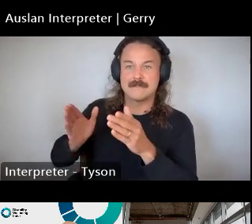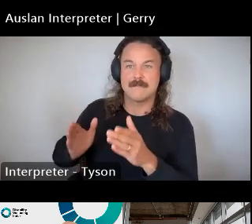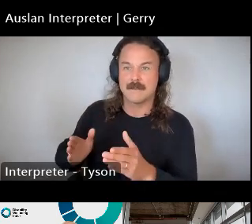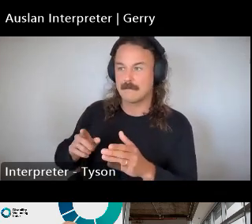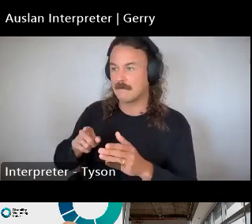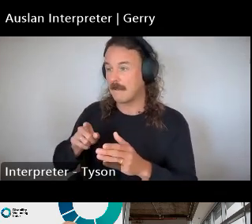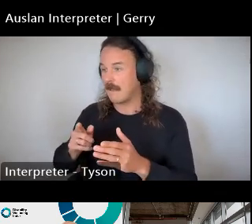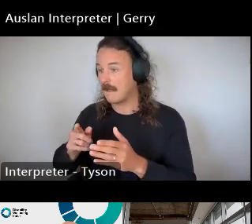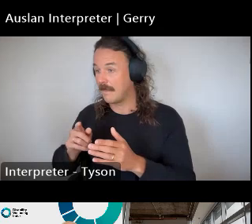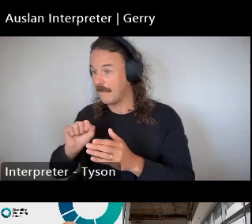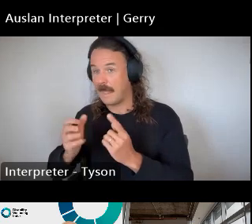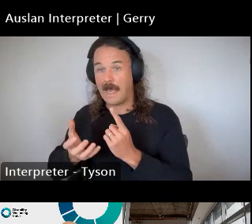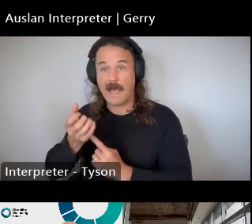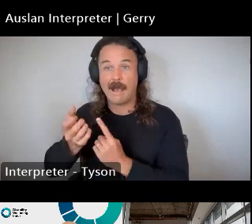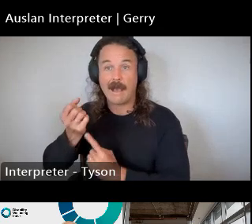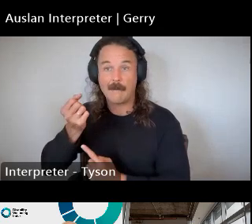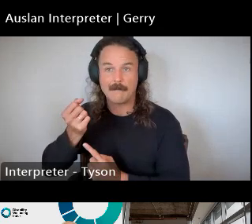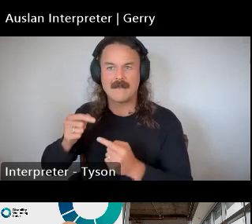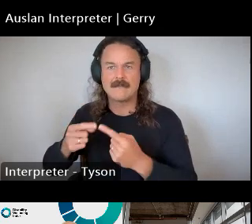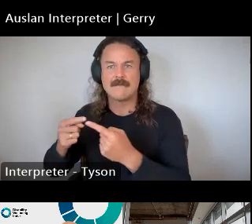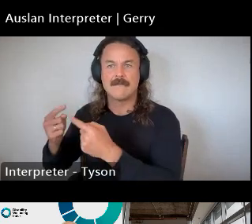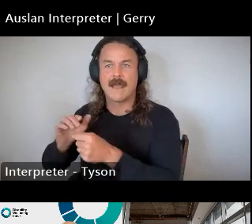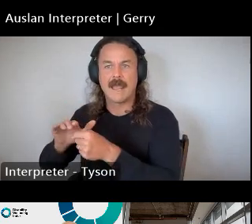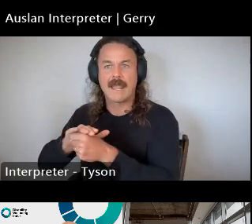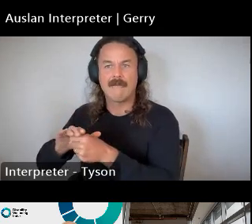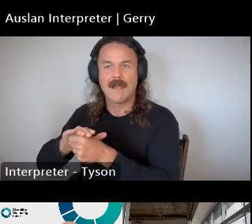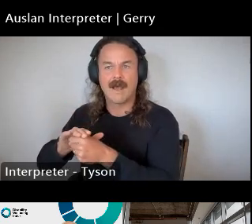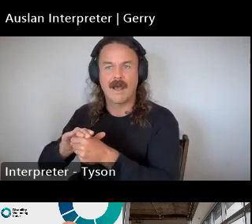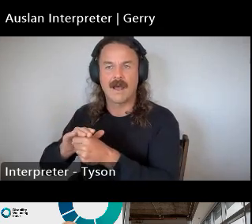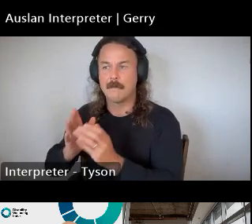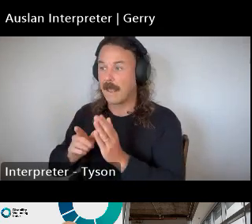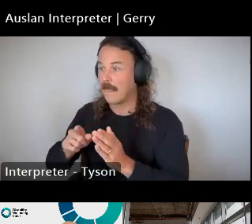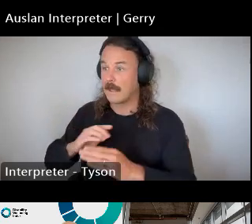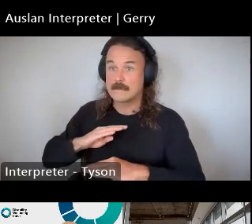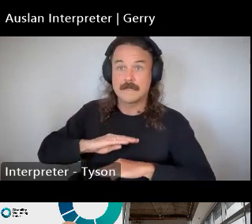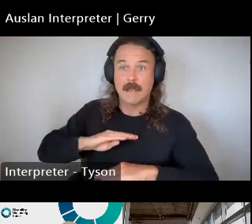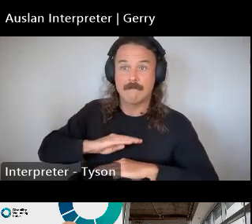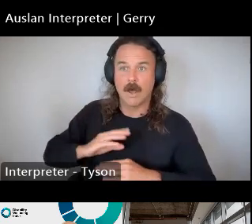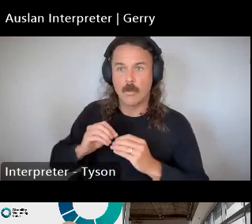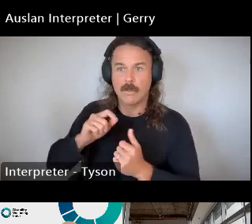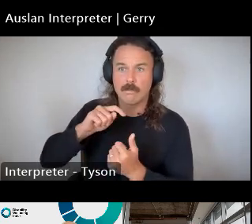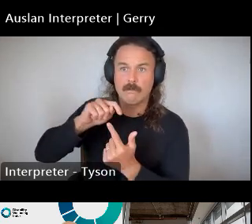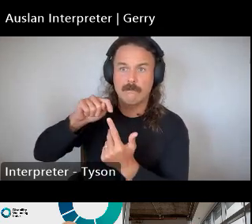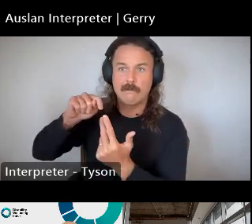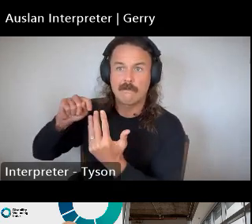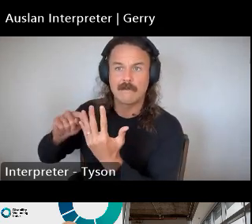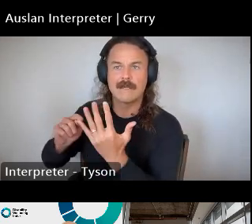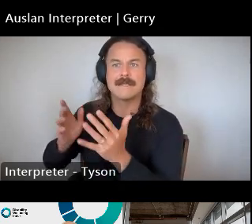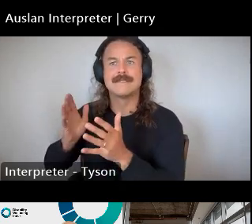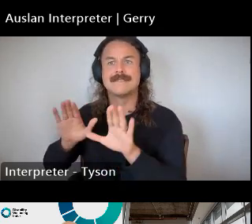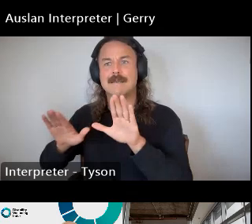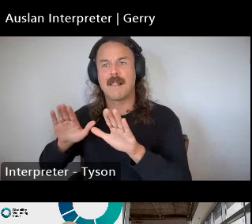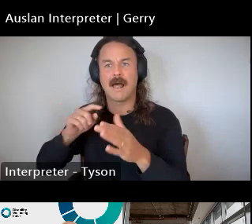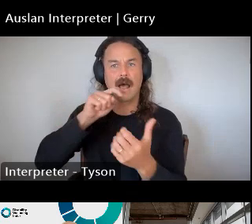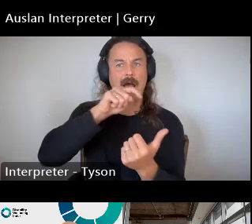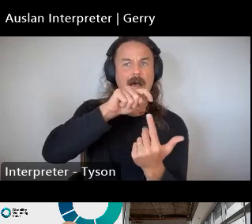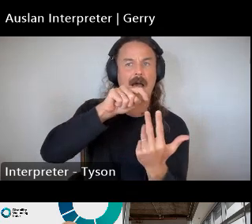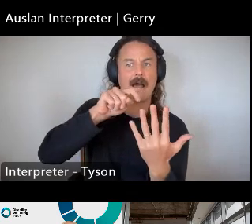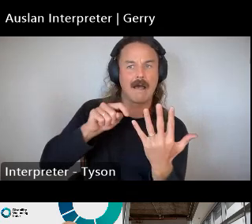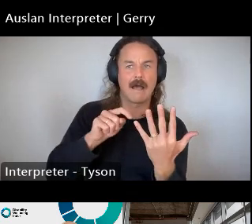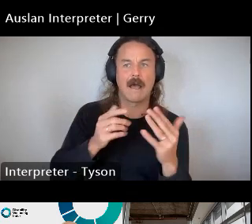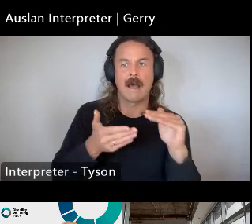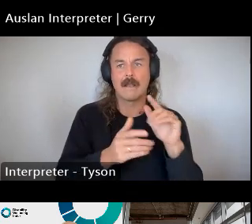similar to the domains that the DWI encompasses. The NDIS has